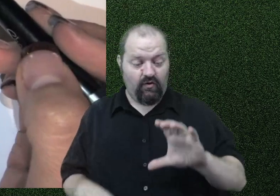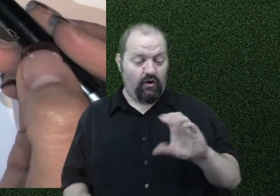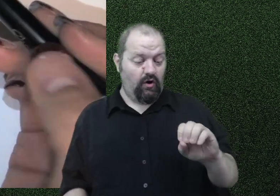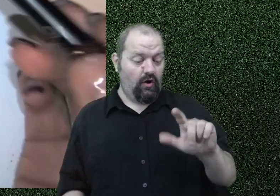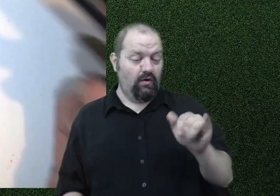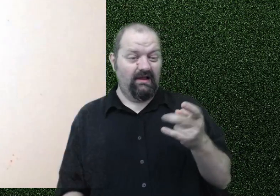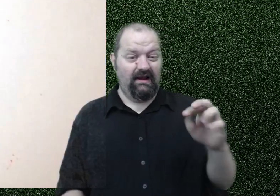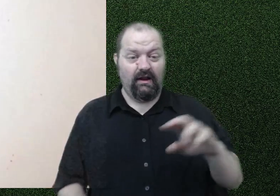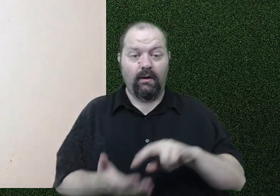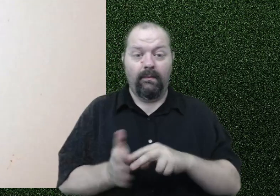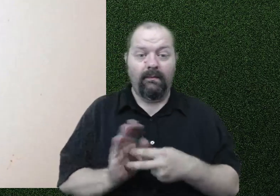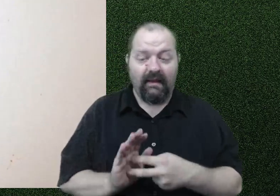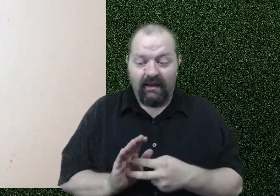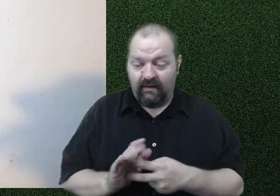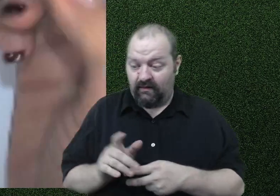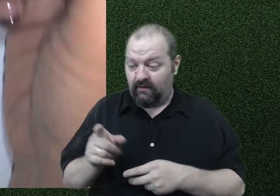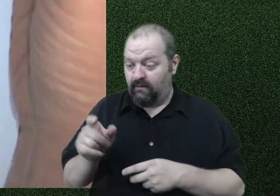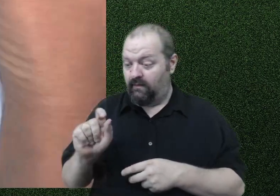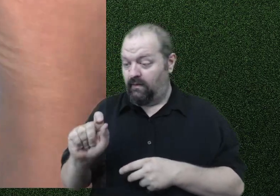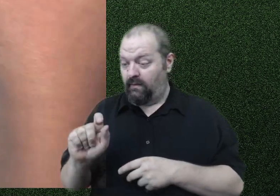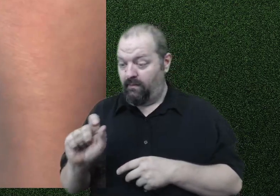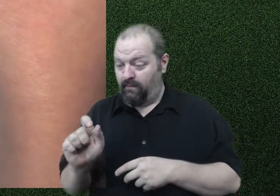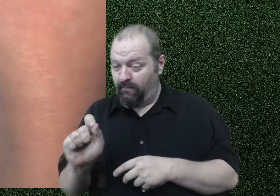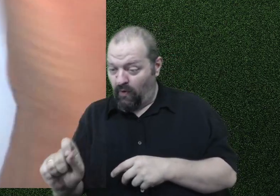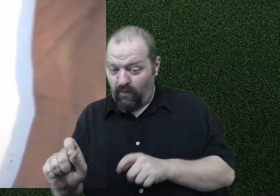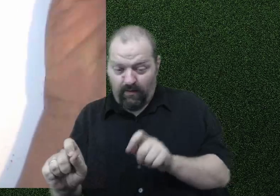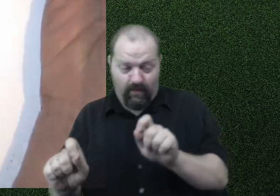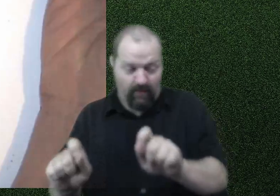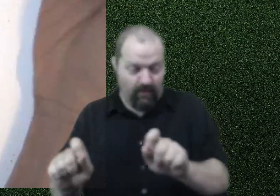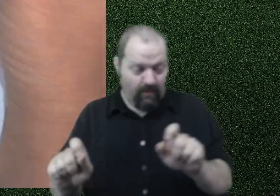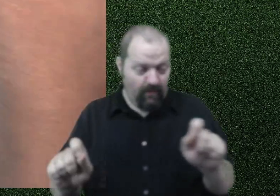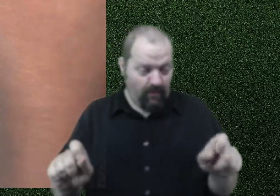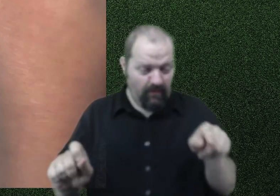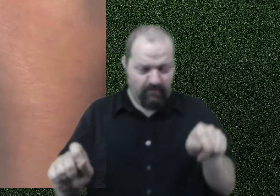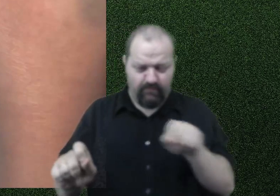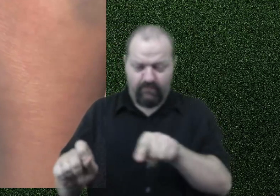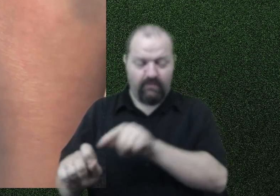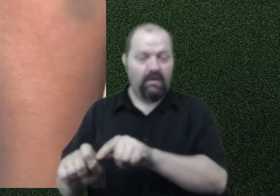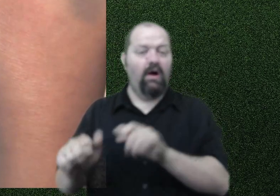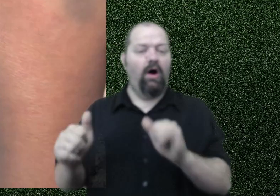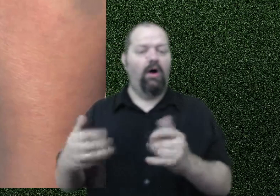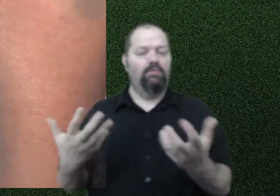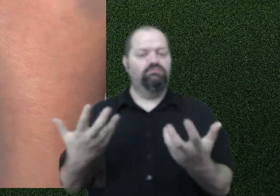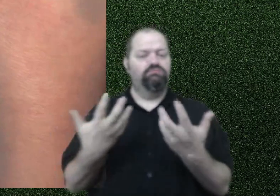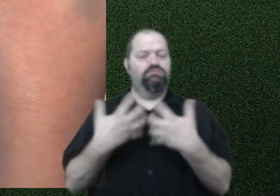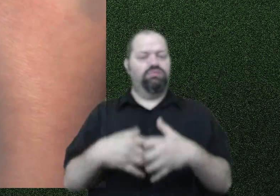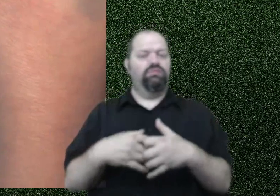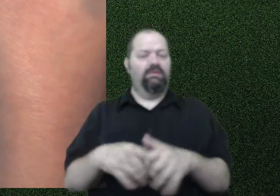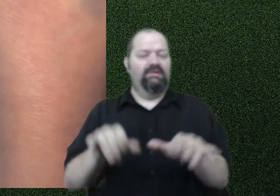these points, the way of saying that is, do these points lie on the same line?